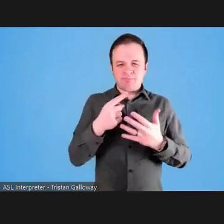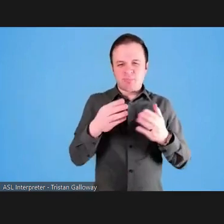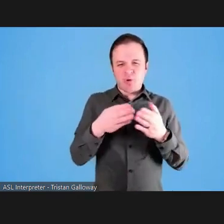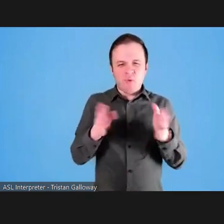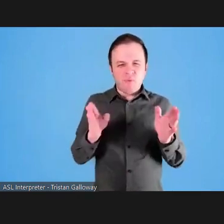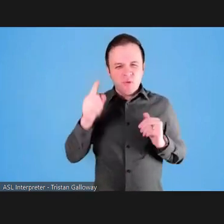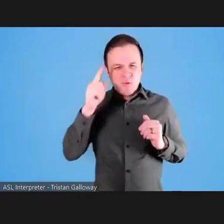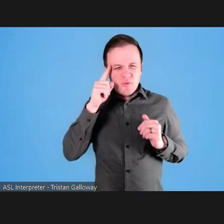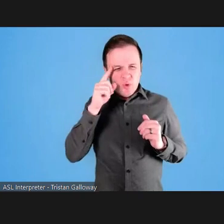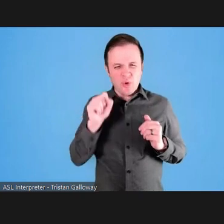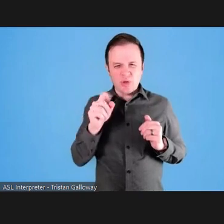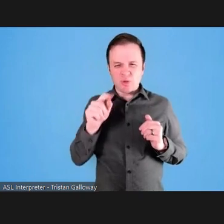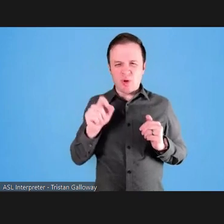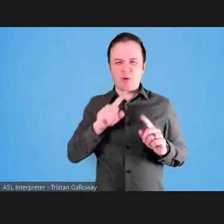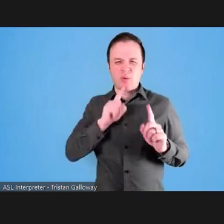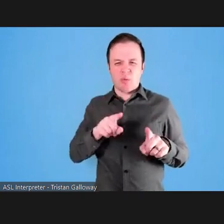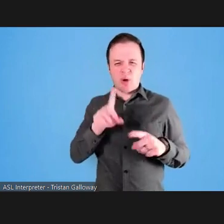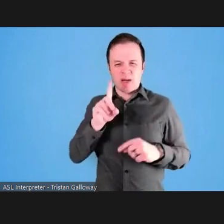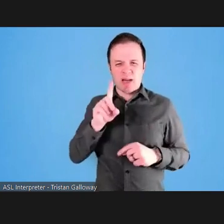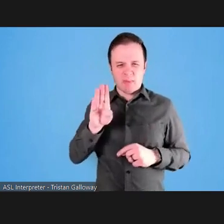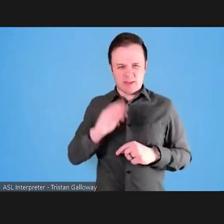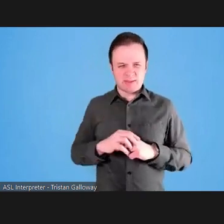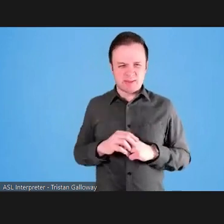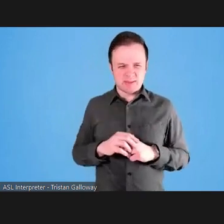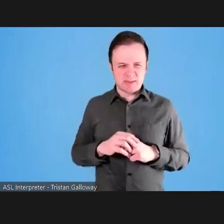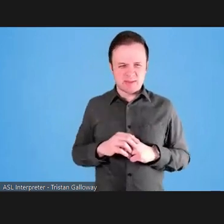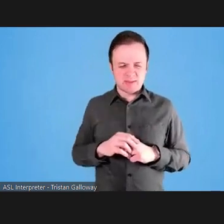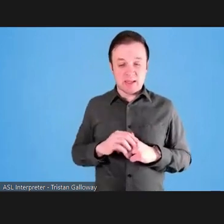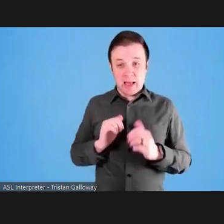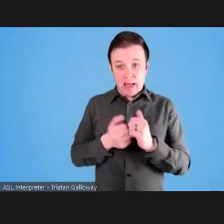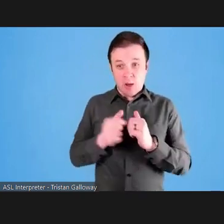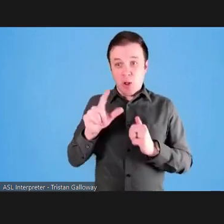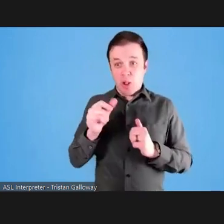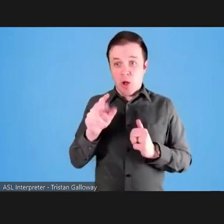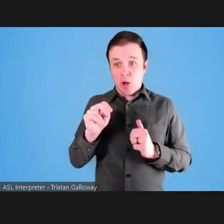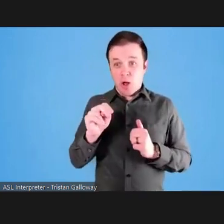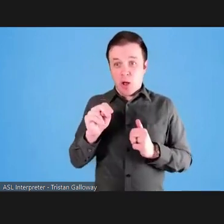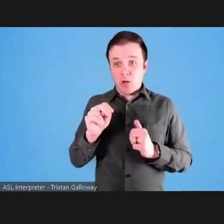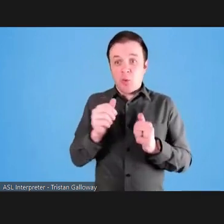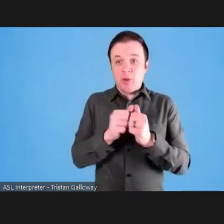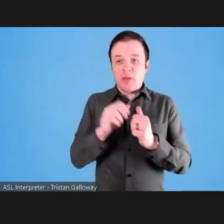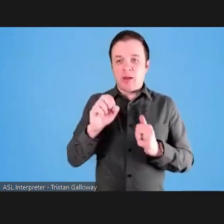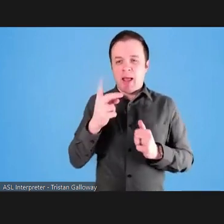Strata reporting database, logging on using an EHDI account,